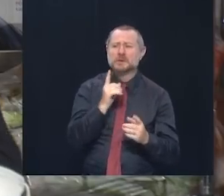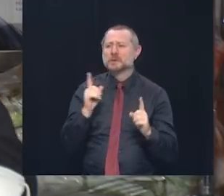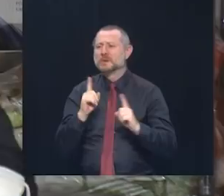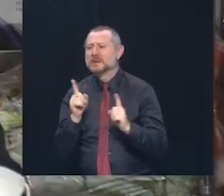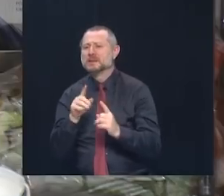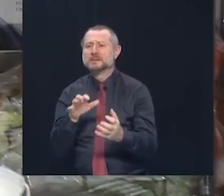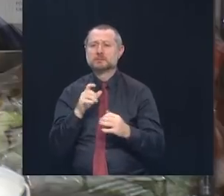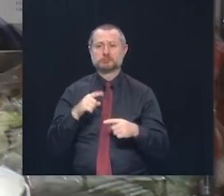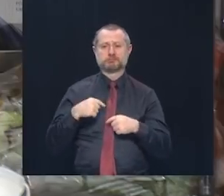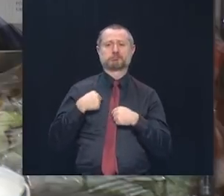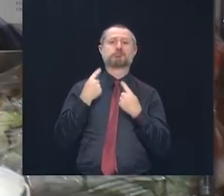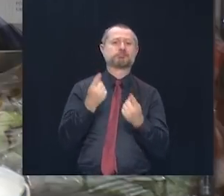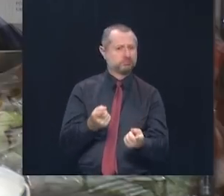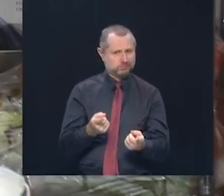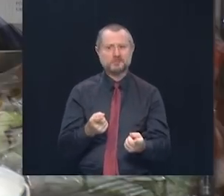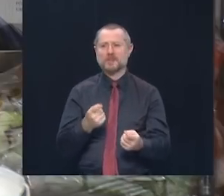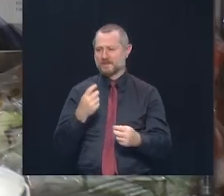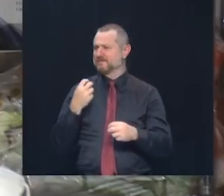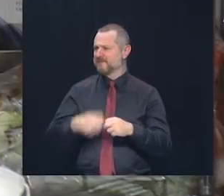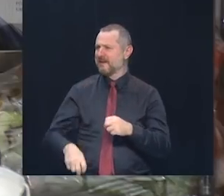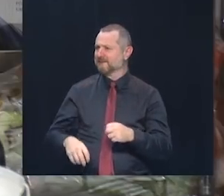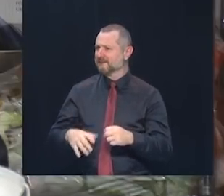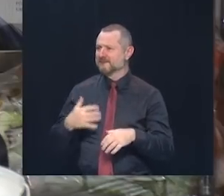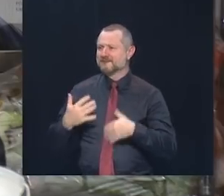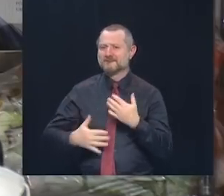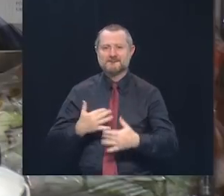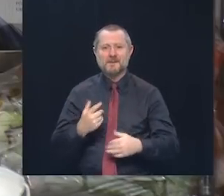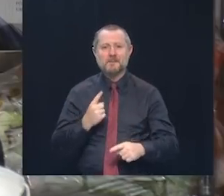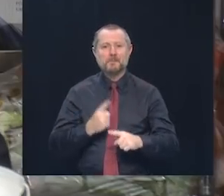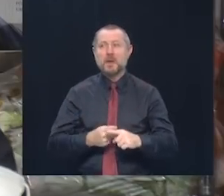so many on top of COVID.